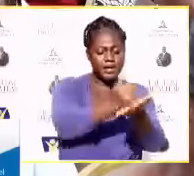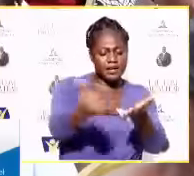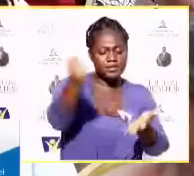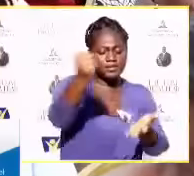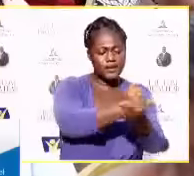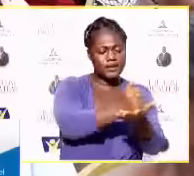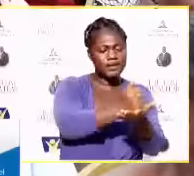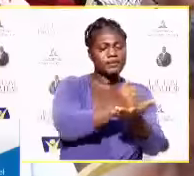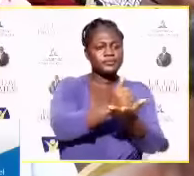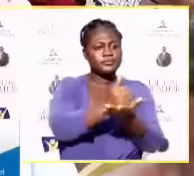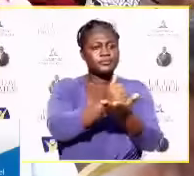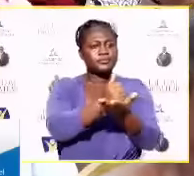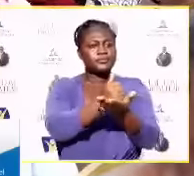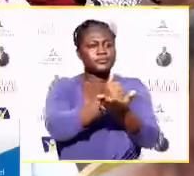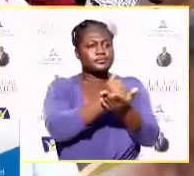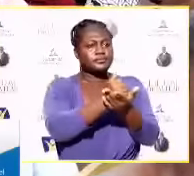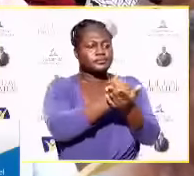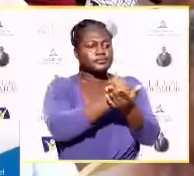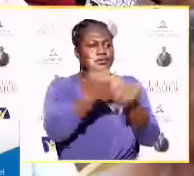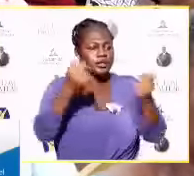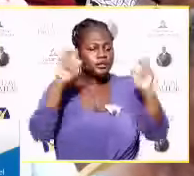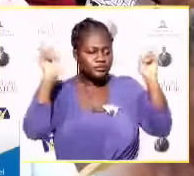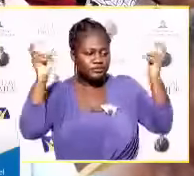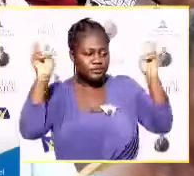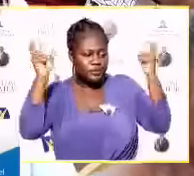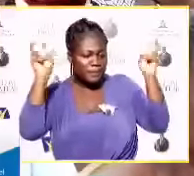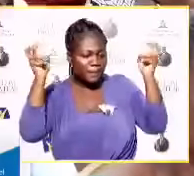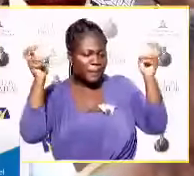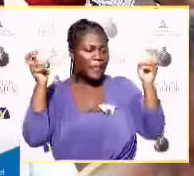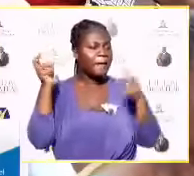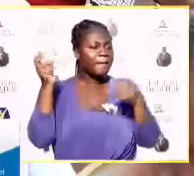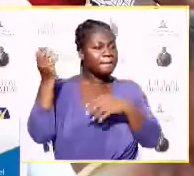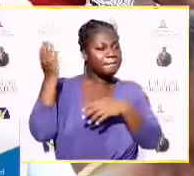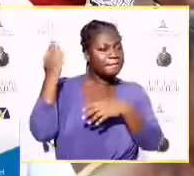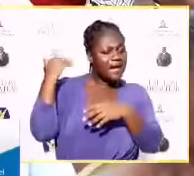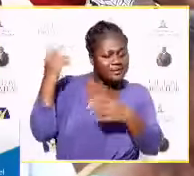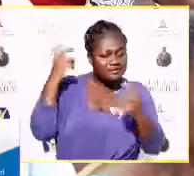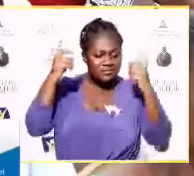amen. Our subject, then and now.